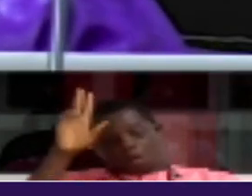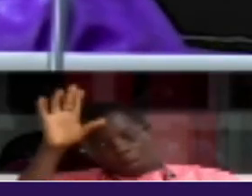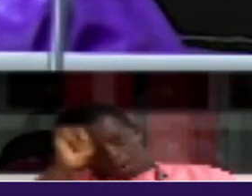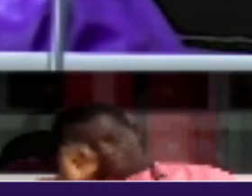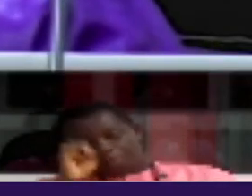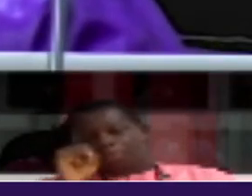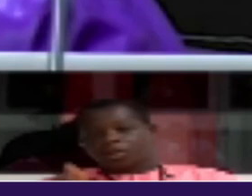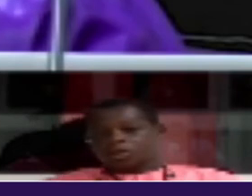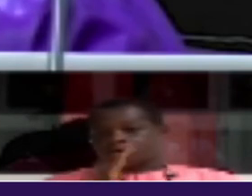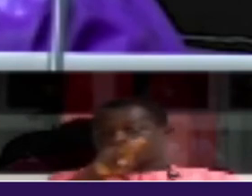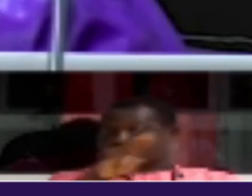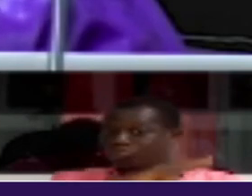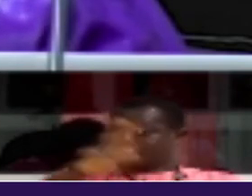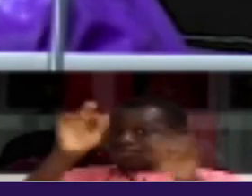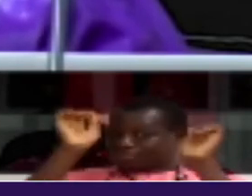explain why.